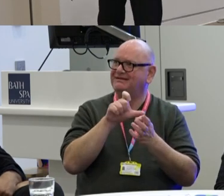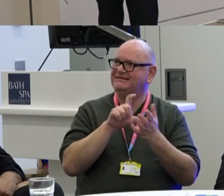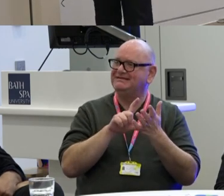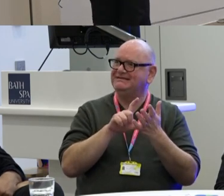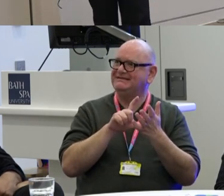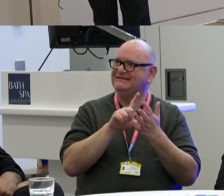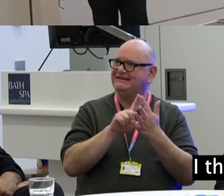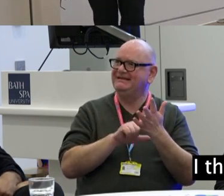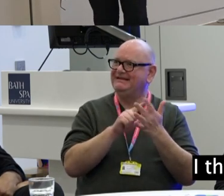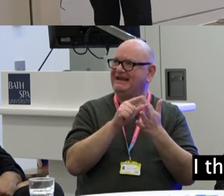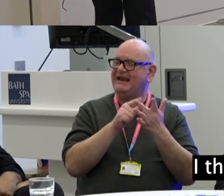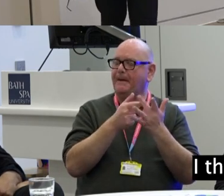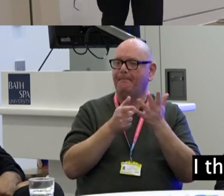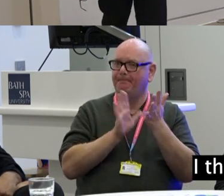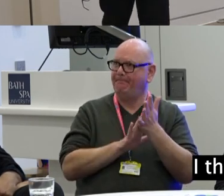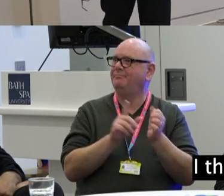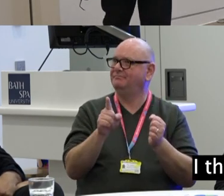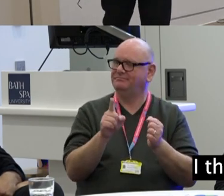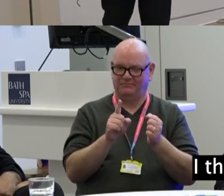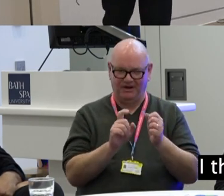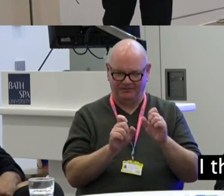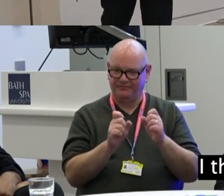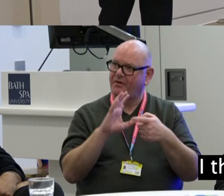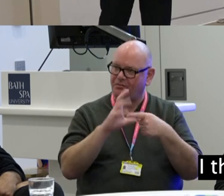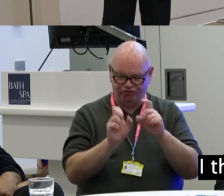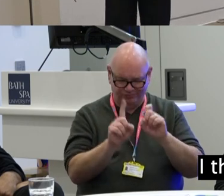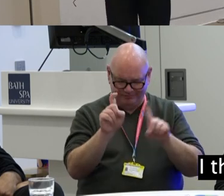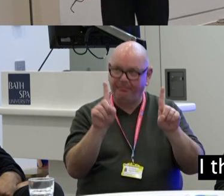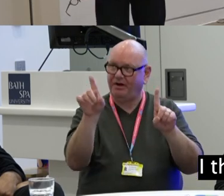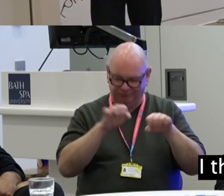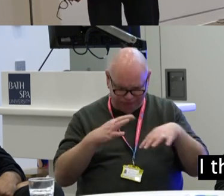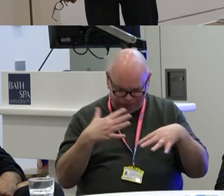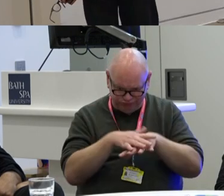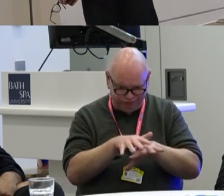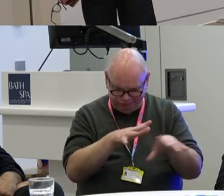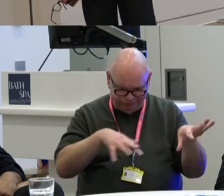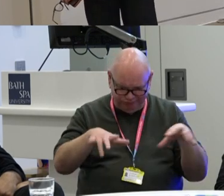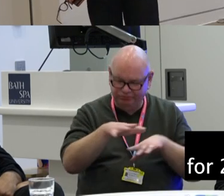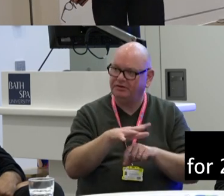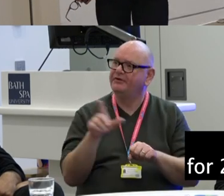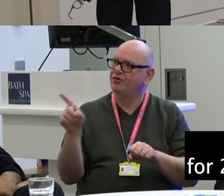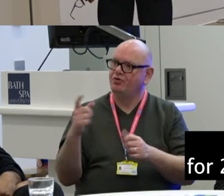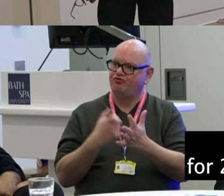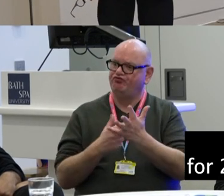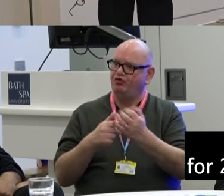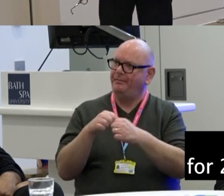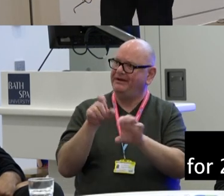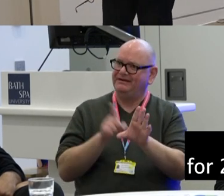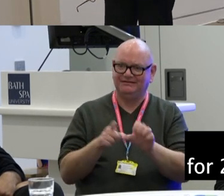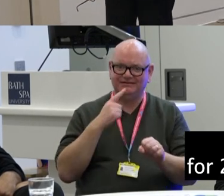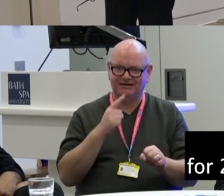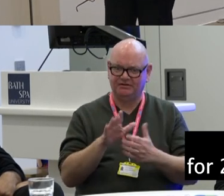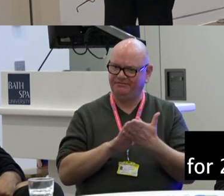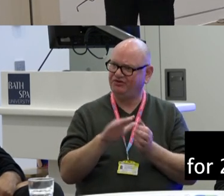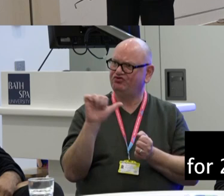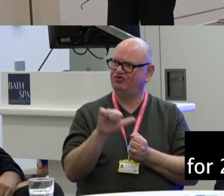mycelium, it was amazing. I think there was one suggestion just, I think that was you, Ruby, wasn't it? Well, does that mean that we should just leave it all for